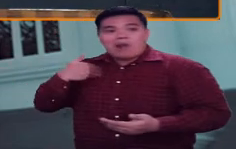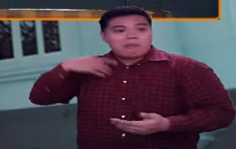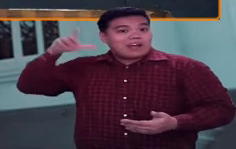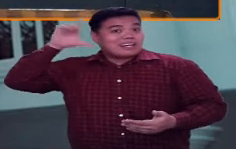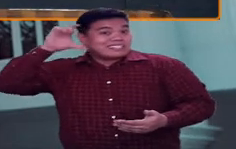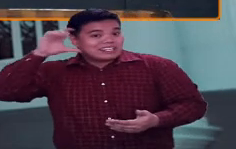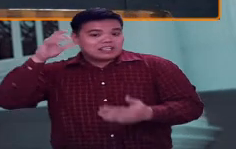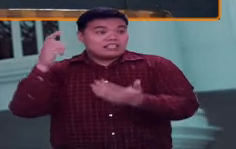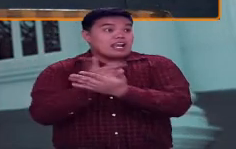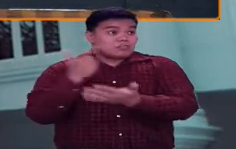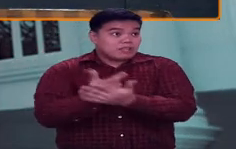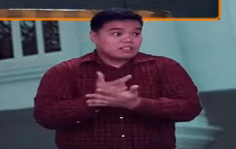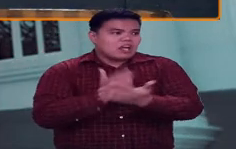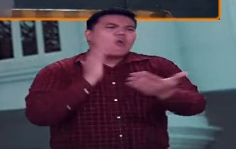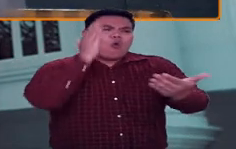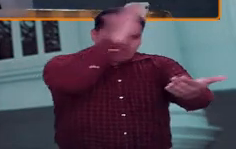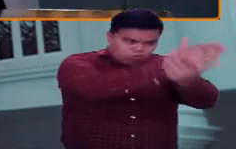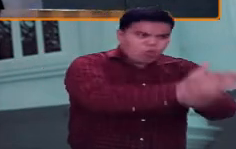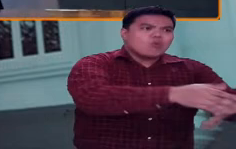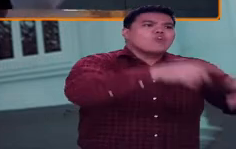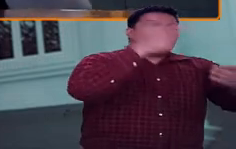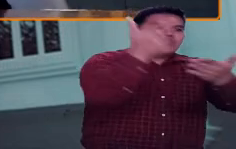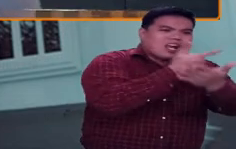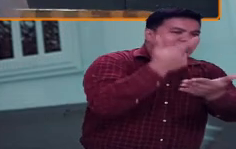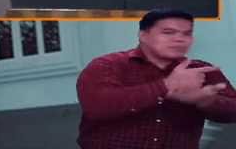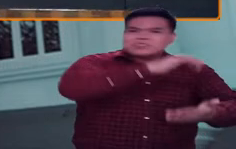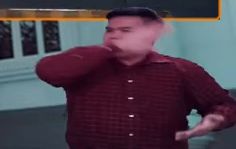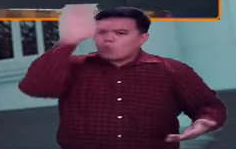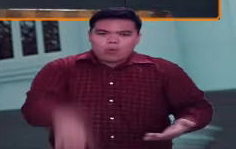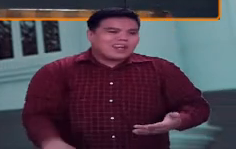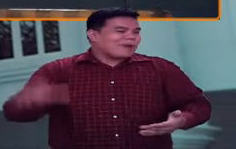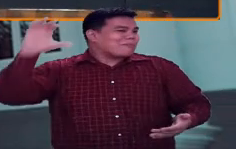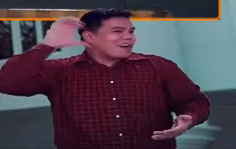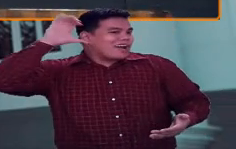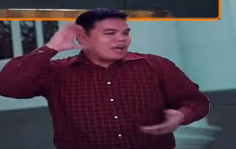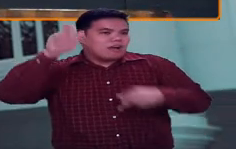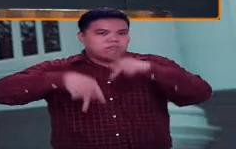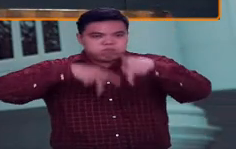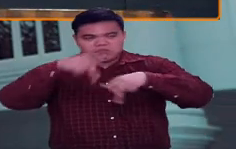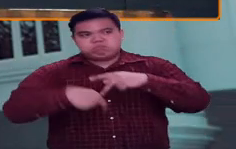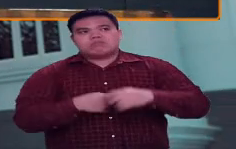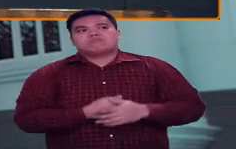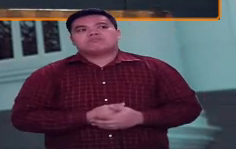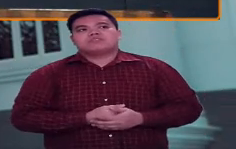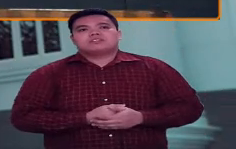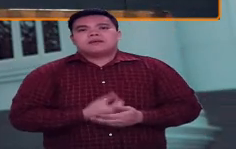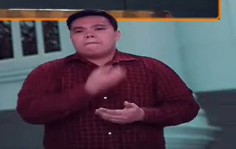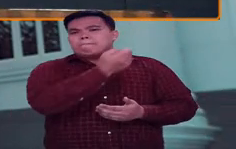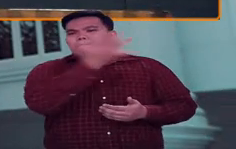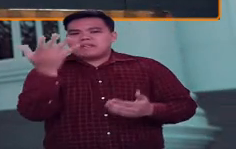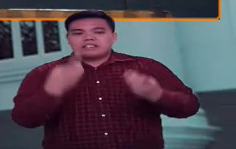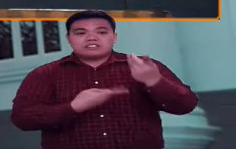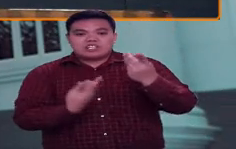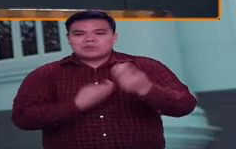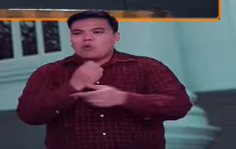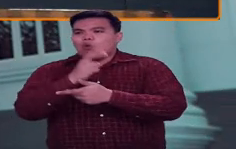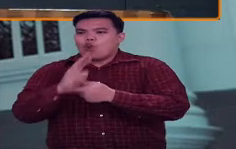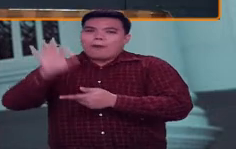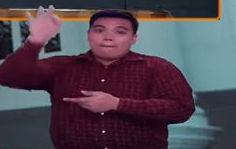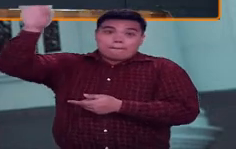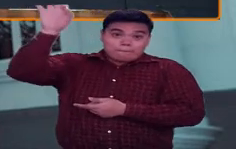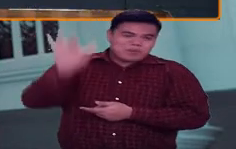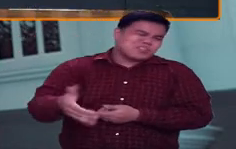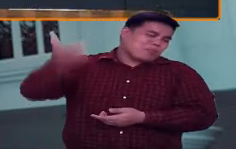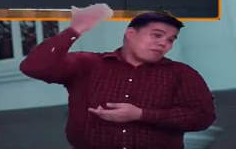heard, going places where the gospel had never been. More than any apostle or preacher of the